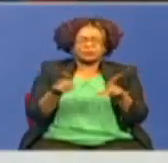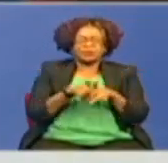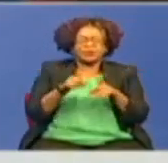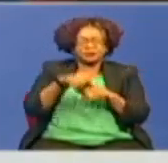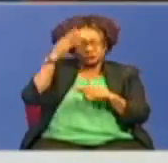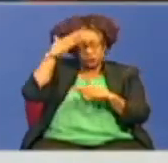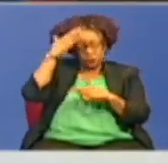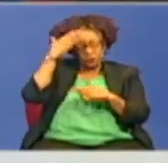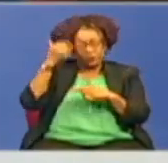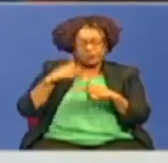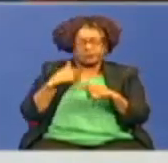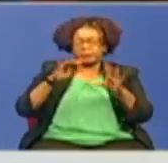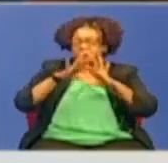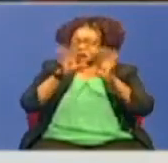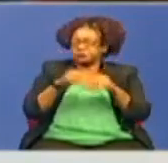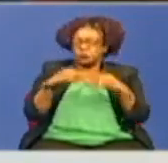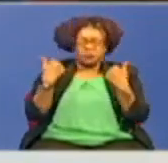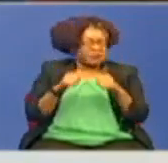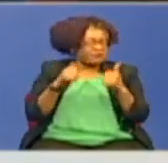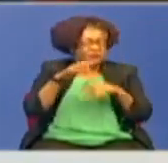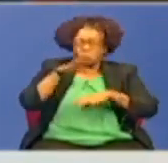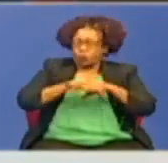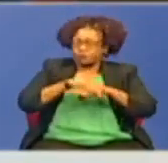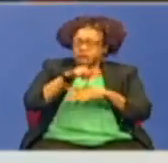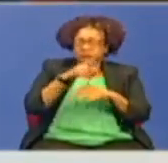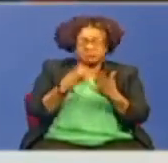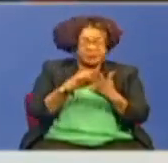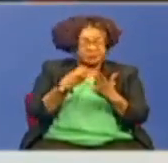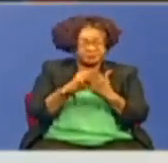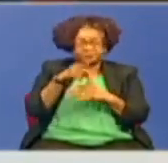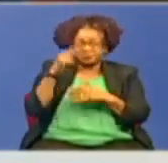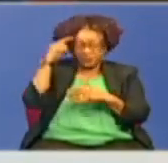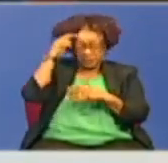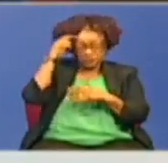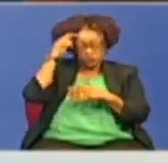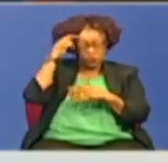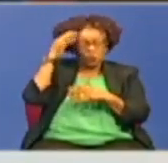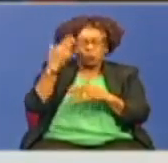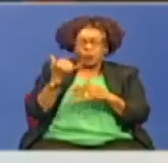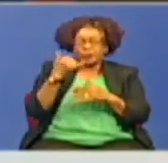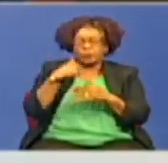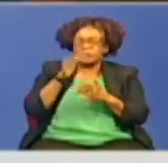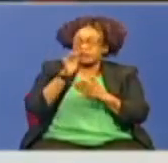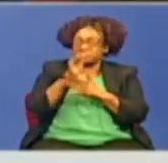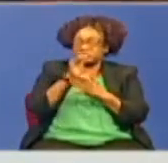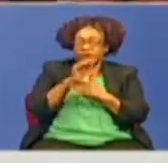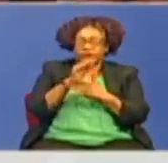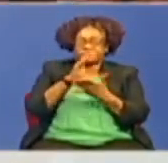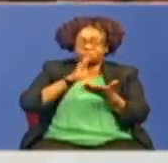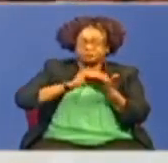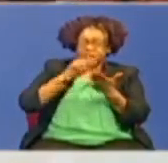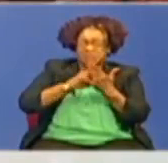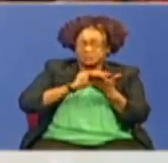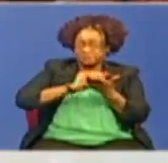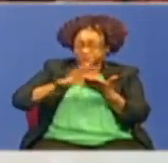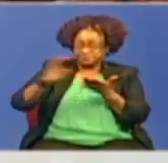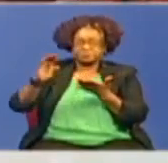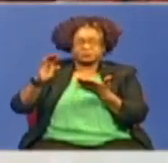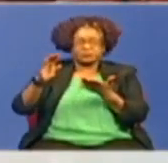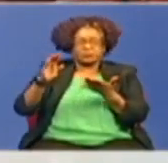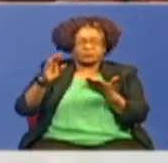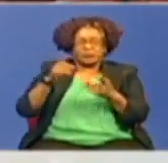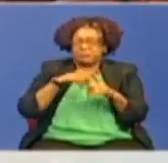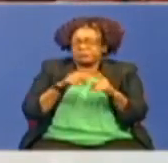have the budget. So we never accessed that budget, and that's the reason we are seeking for budgetary allocation. You know, he